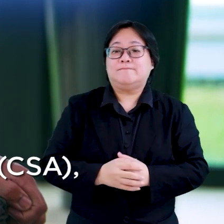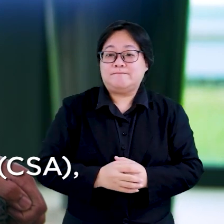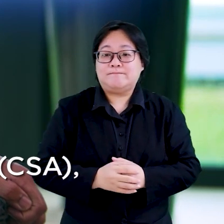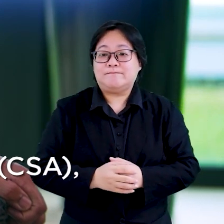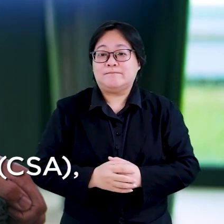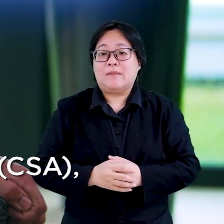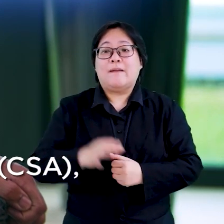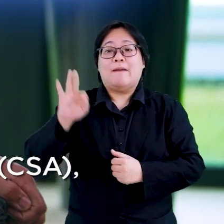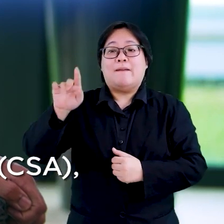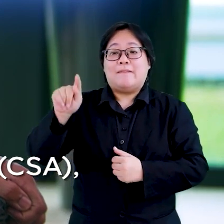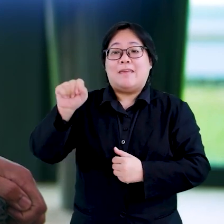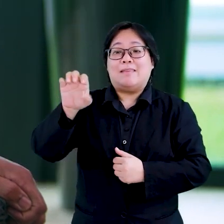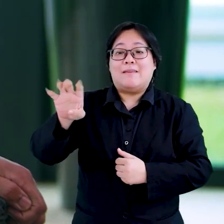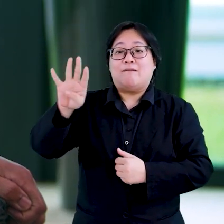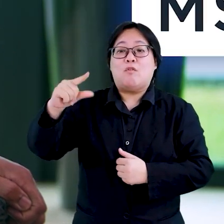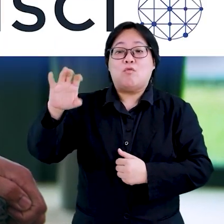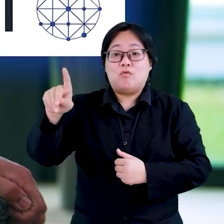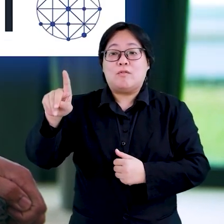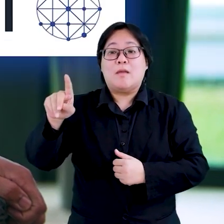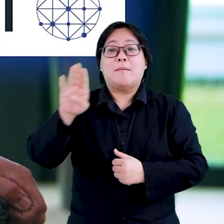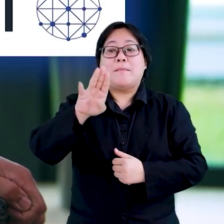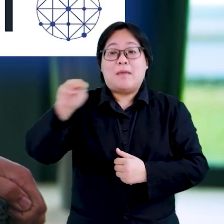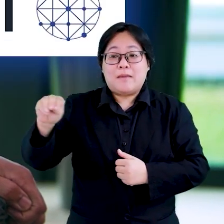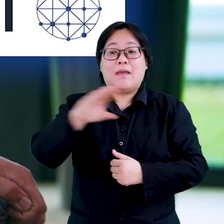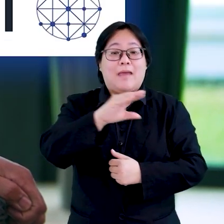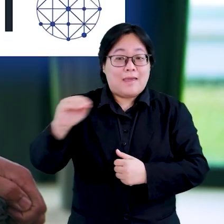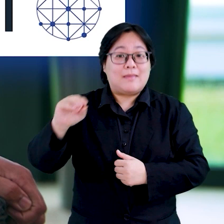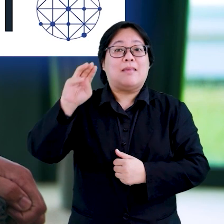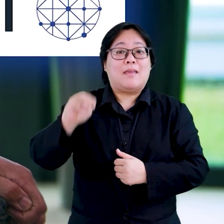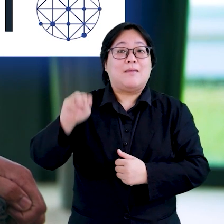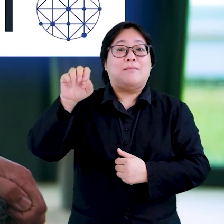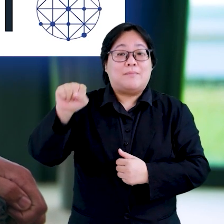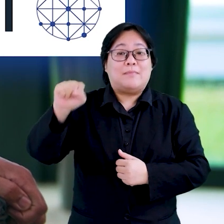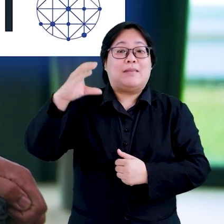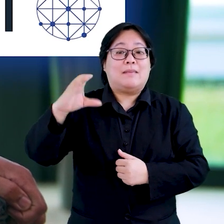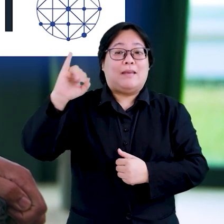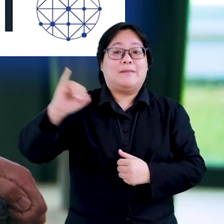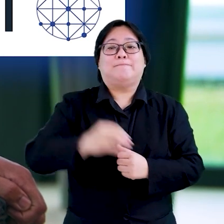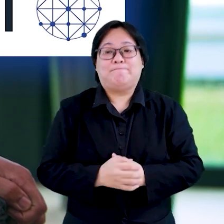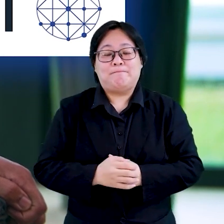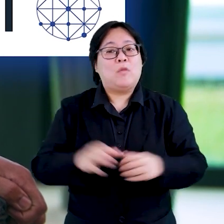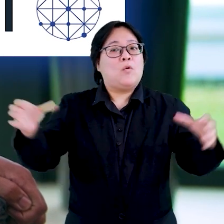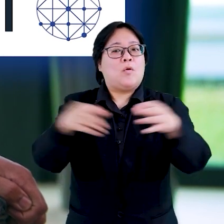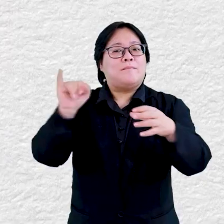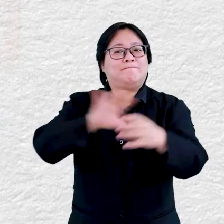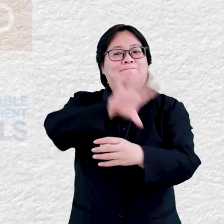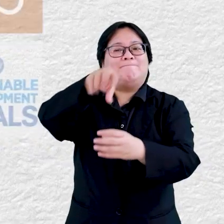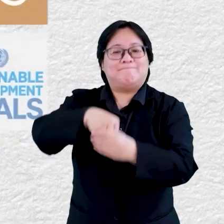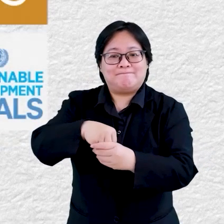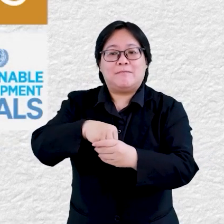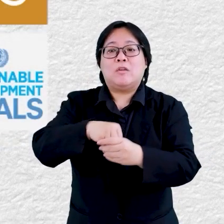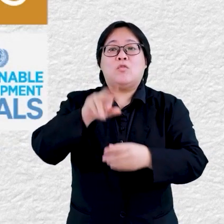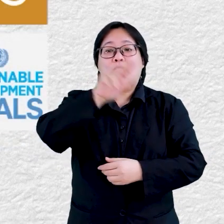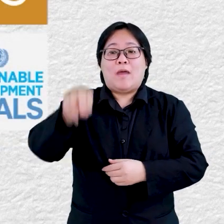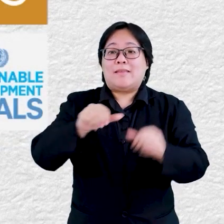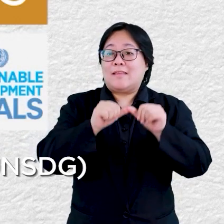Corporate Sustainability Assessment, and FTSE for Good, Bursa Malaysia, and MSCI. The group